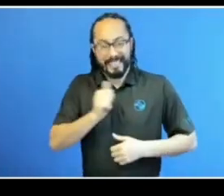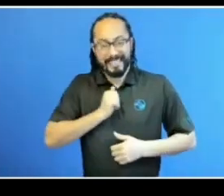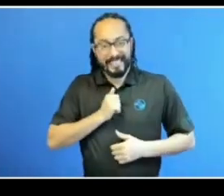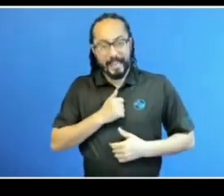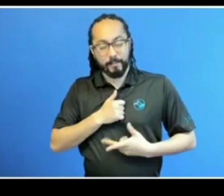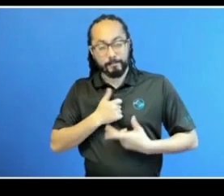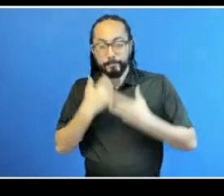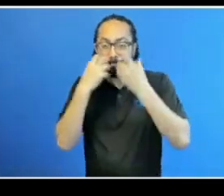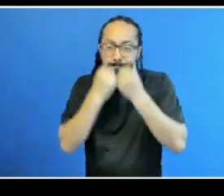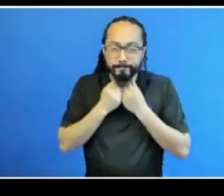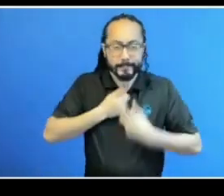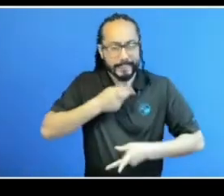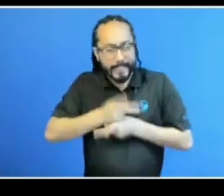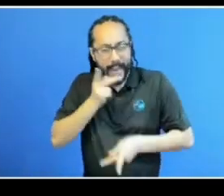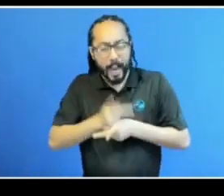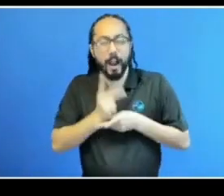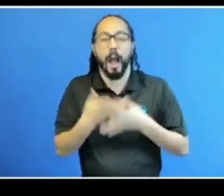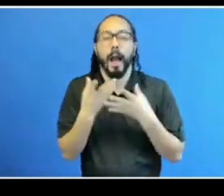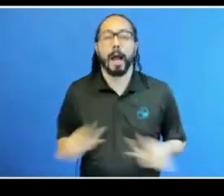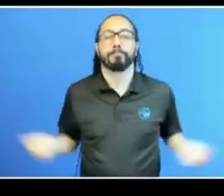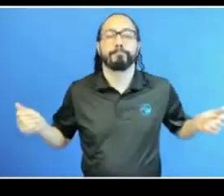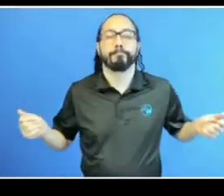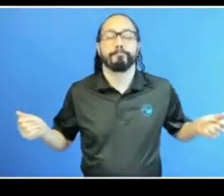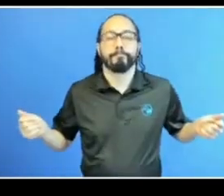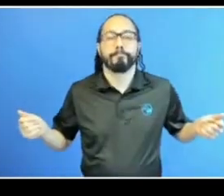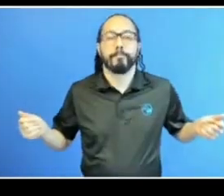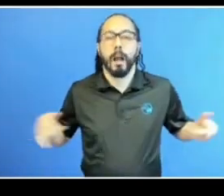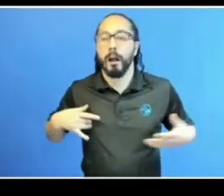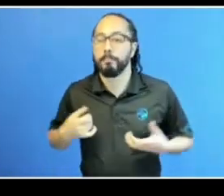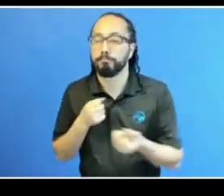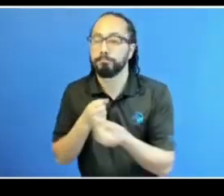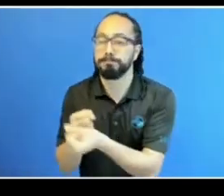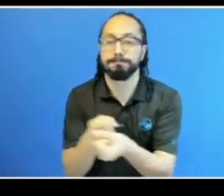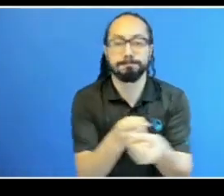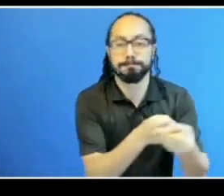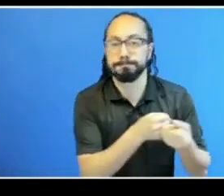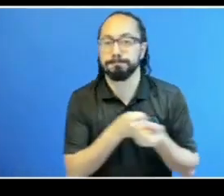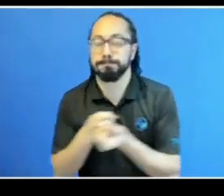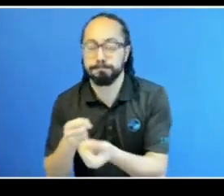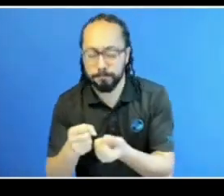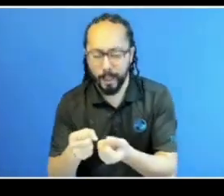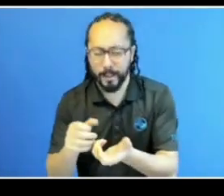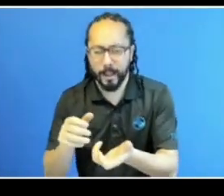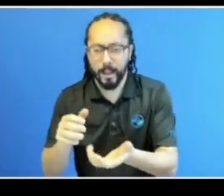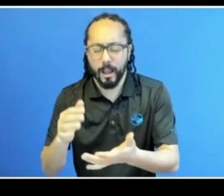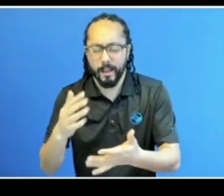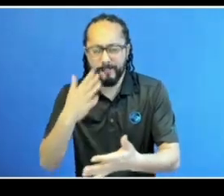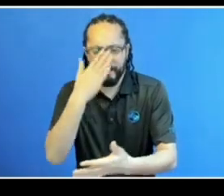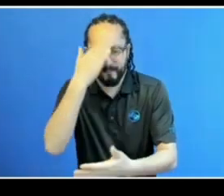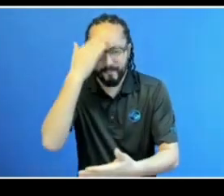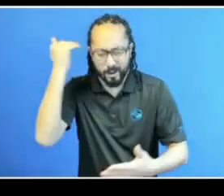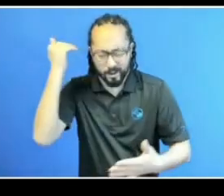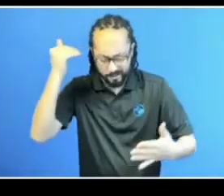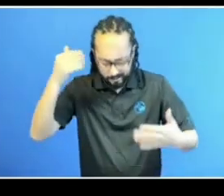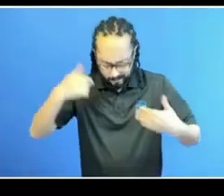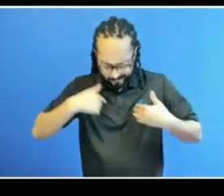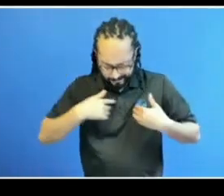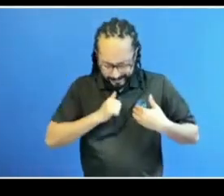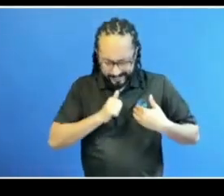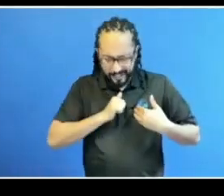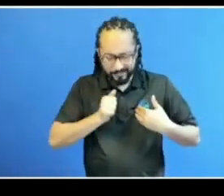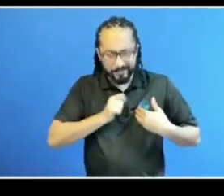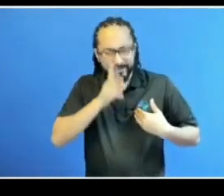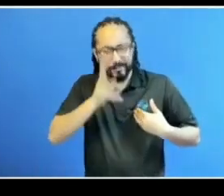I, while I was, supporting other people, I eventually forgot to and neglected support for